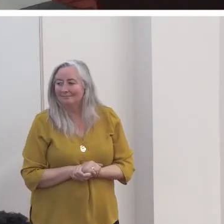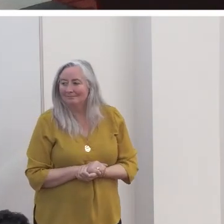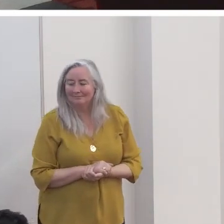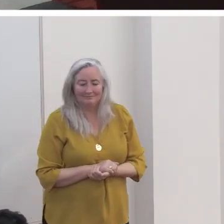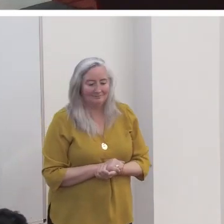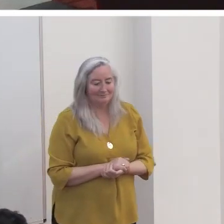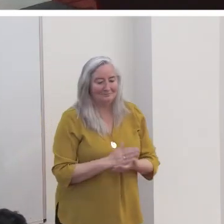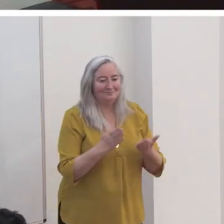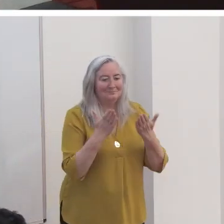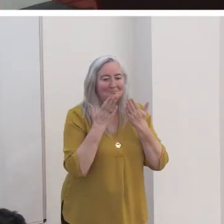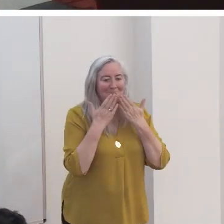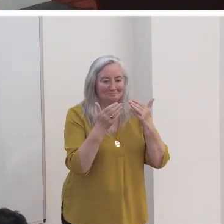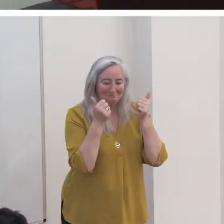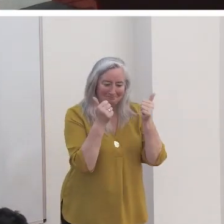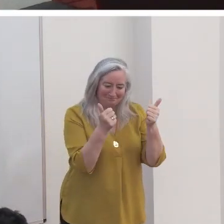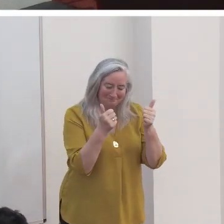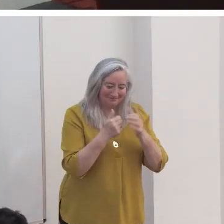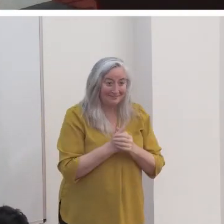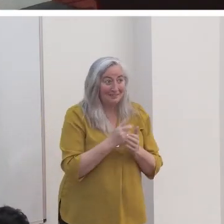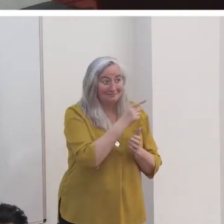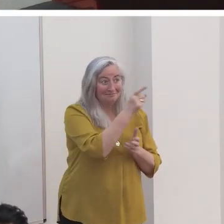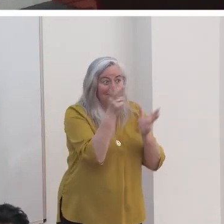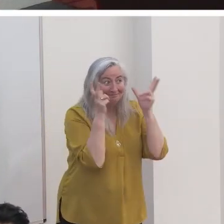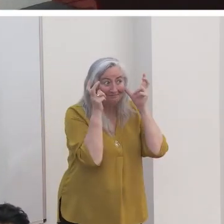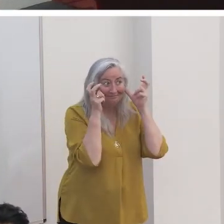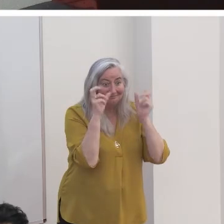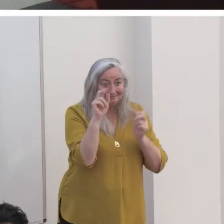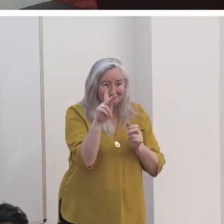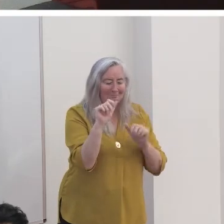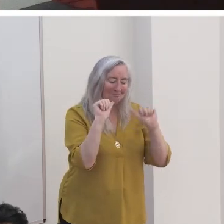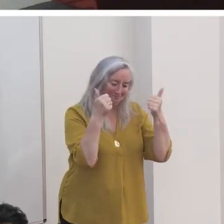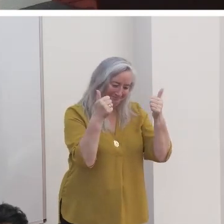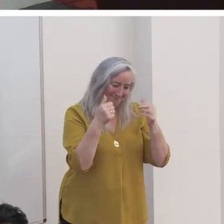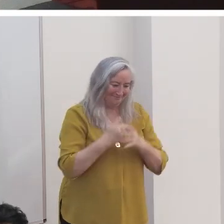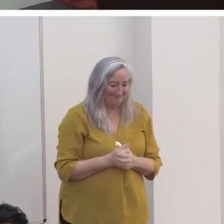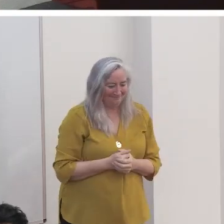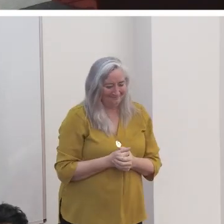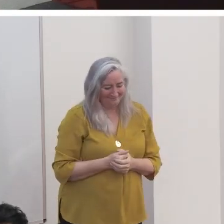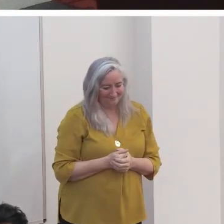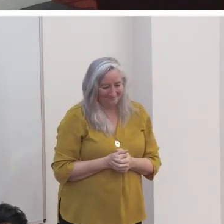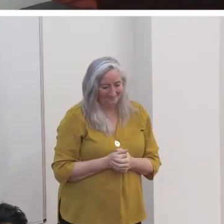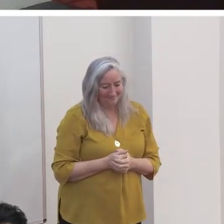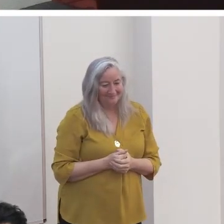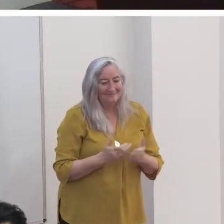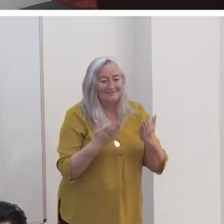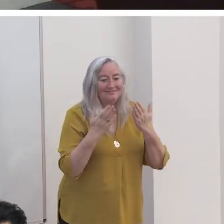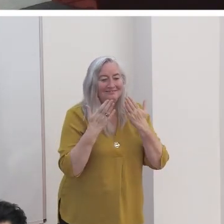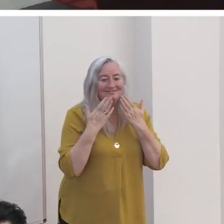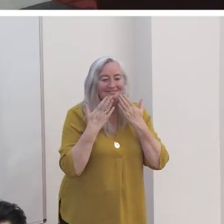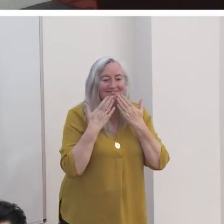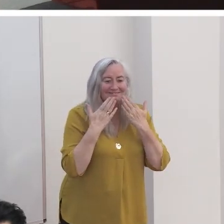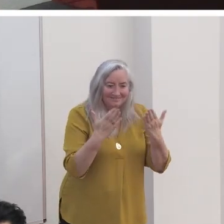Thank you, everyone. Can everyone hear me? Yes. Great. Thank you so much.